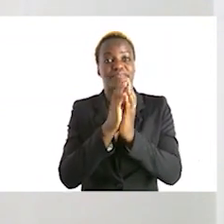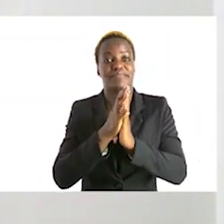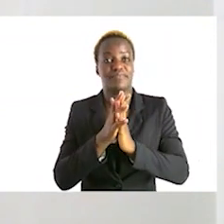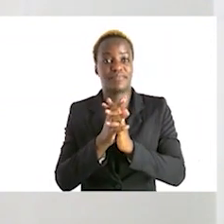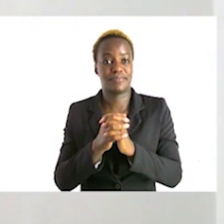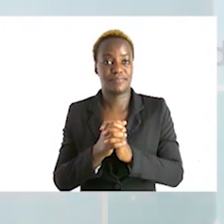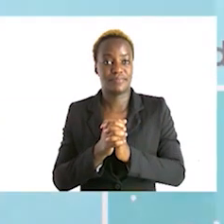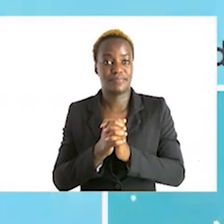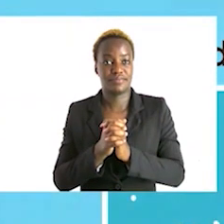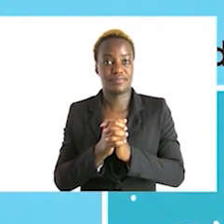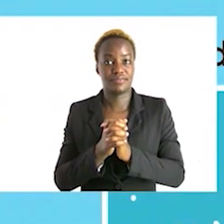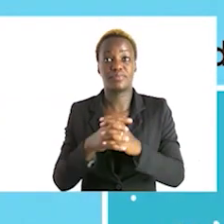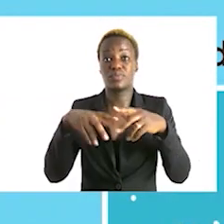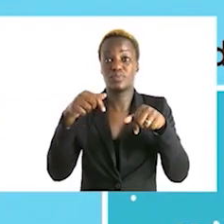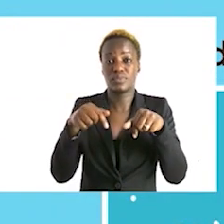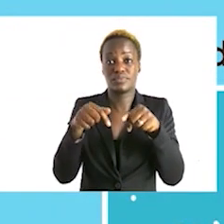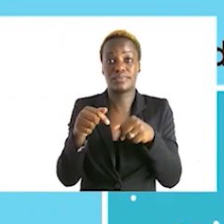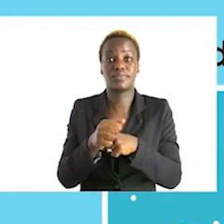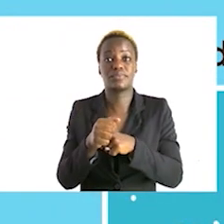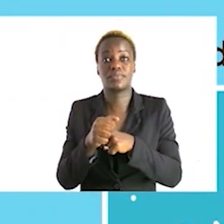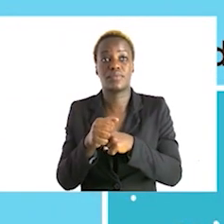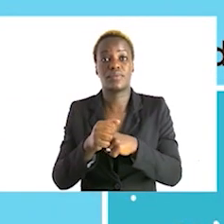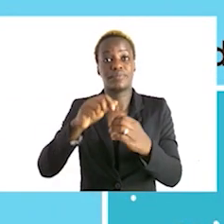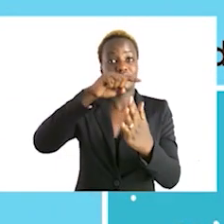All right, today's lesson will be